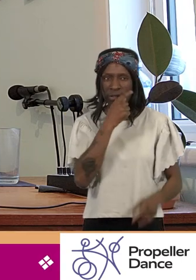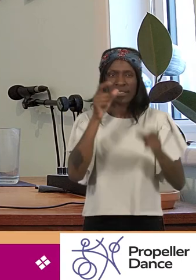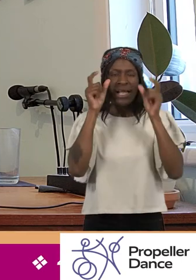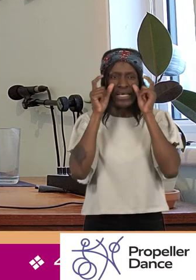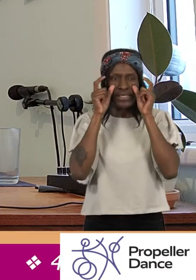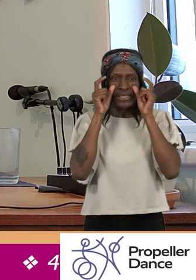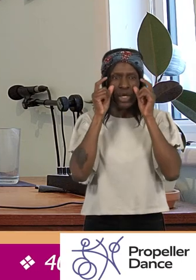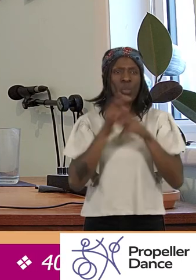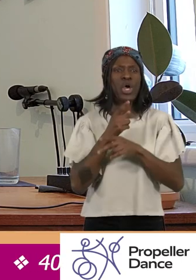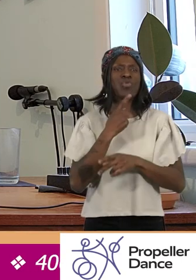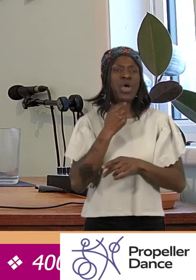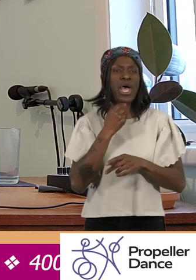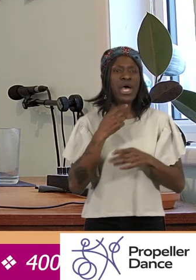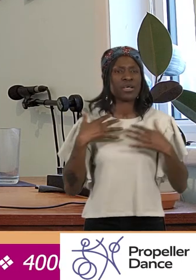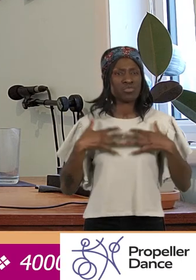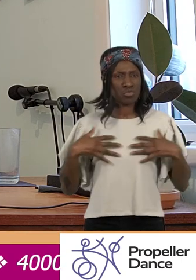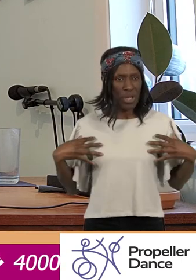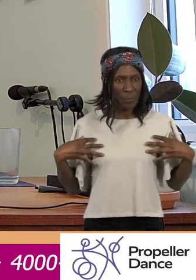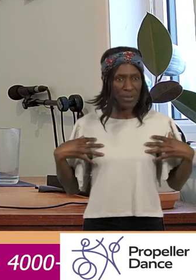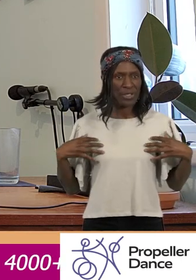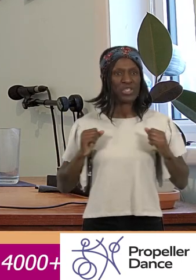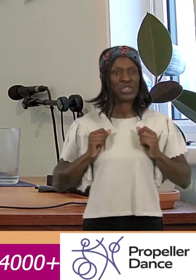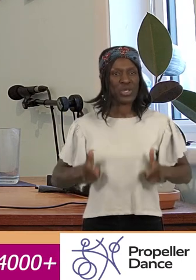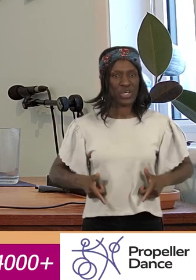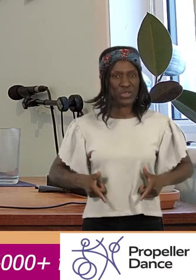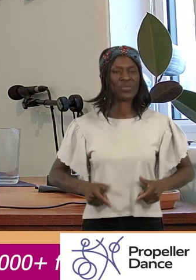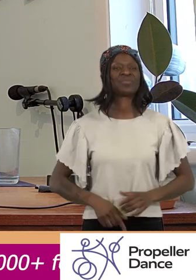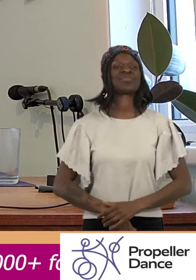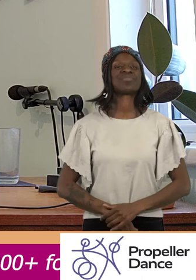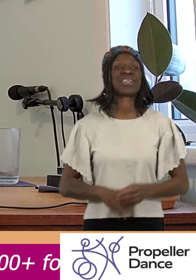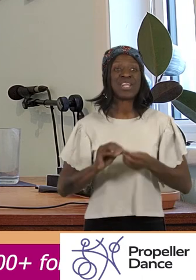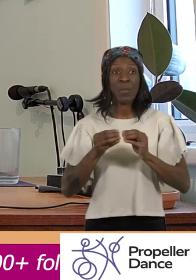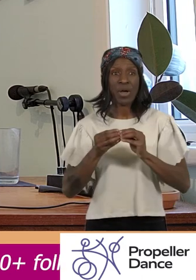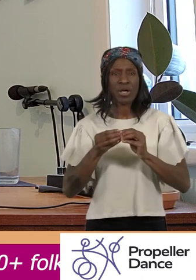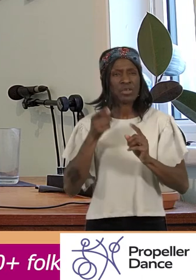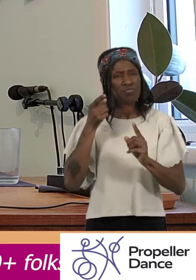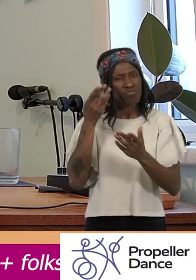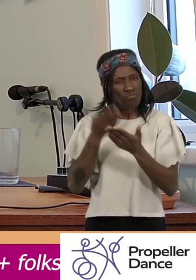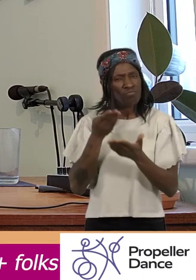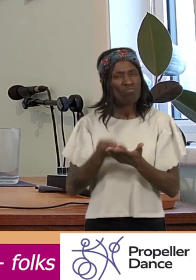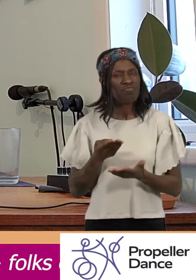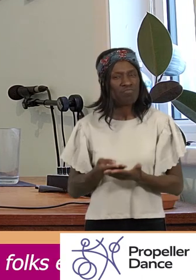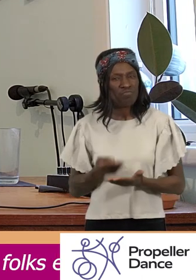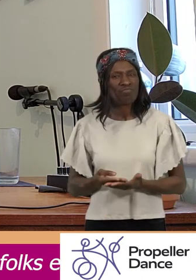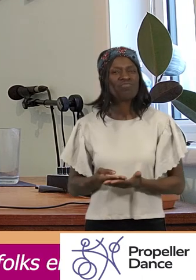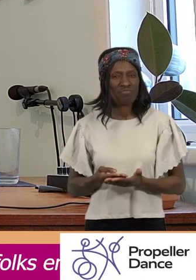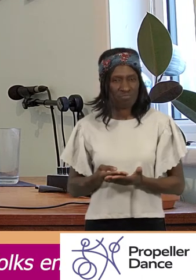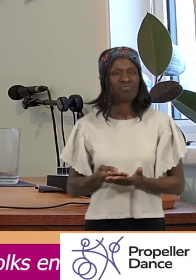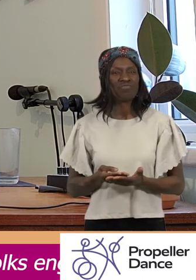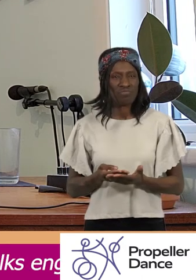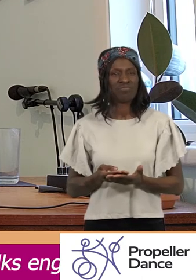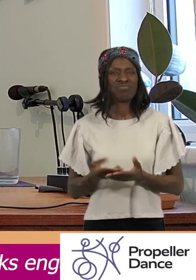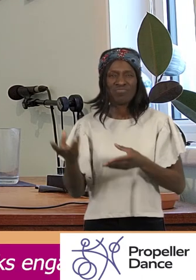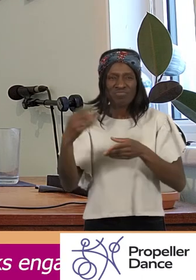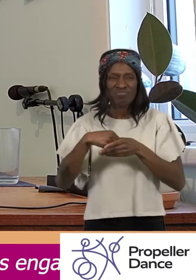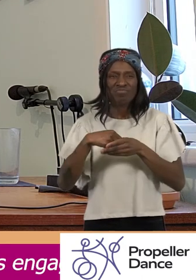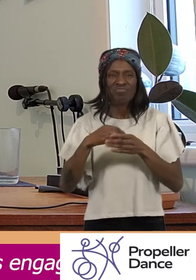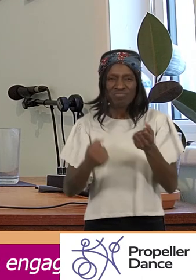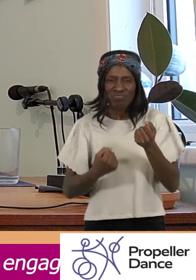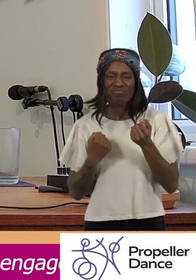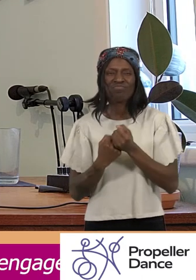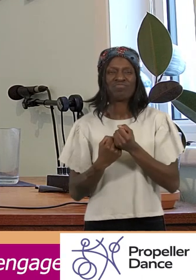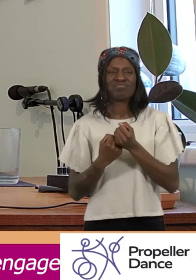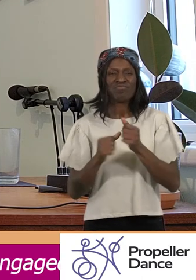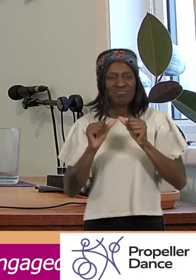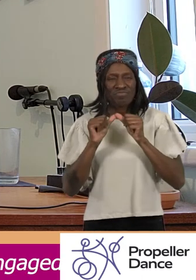and glasses, and I'm wearing a red striped sweater. Numbers don't lie, and our outstanding engagement continues to be